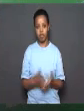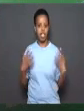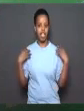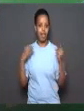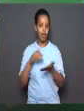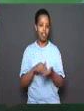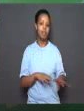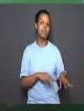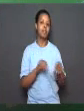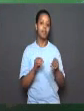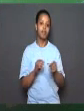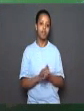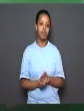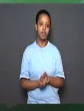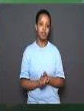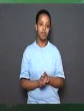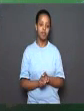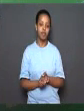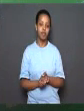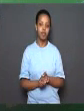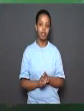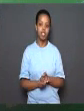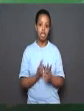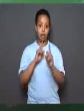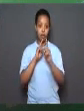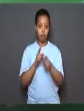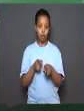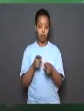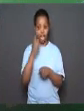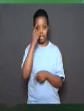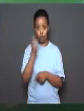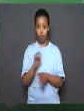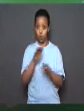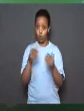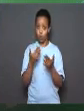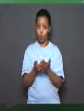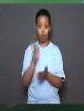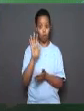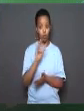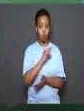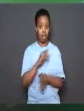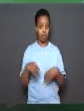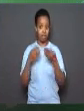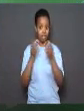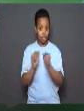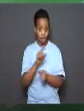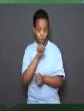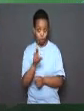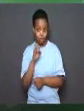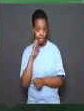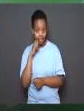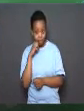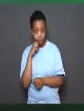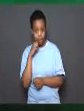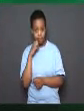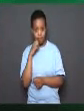Hello again, students. Were you able to recall all 5 properties of enzymes?